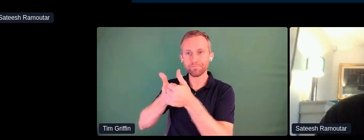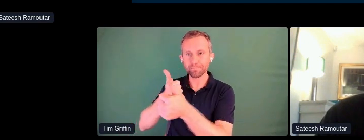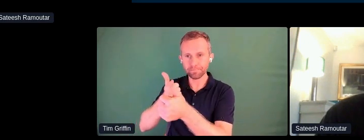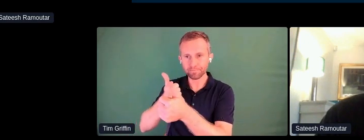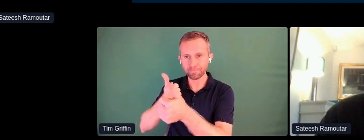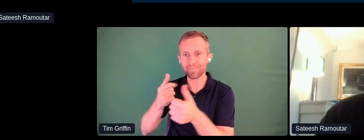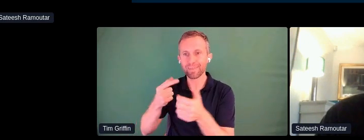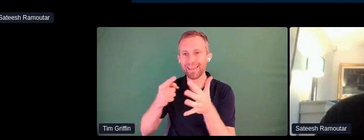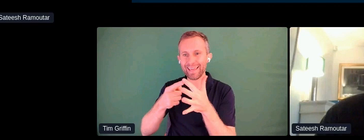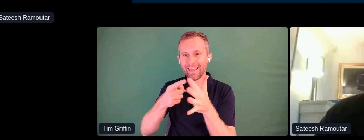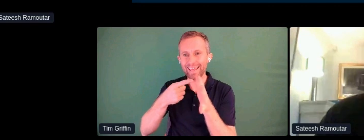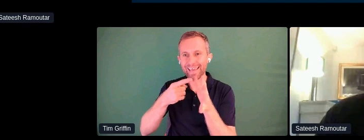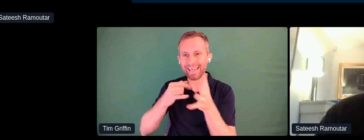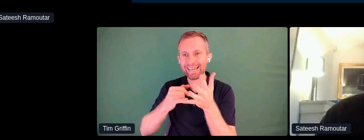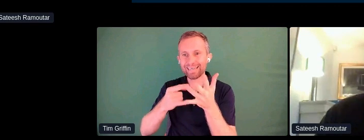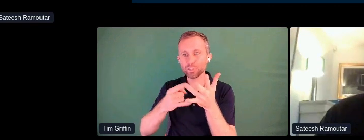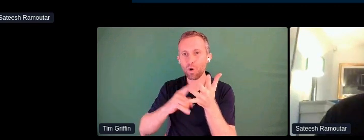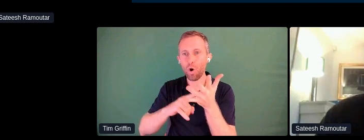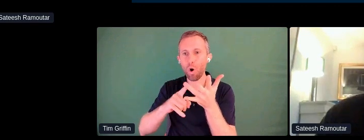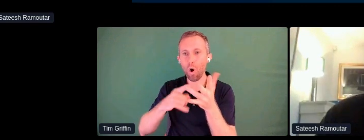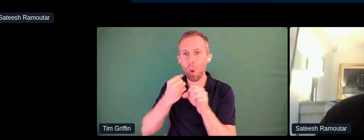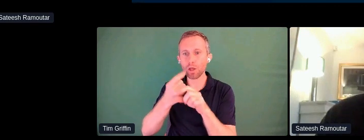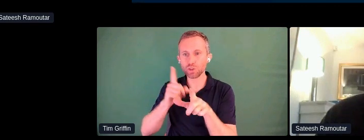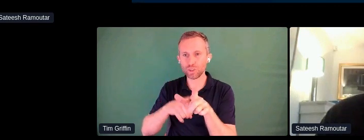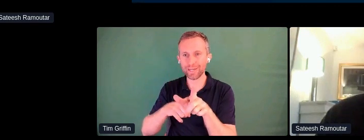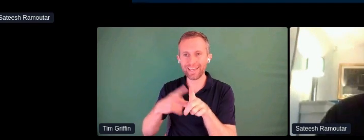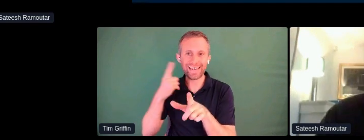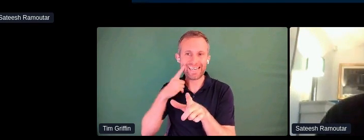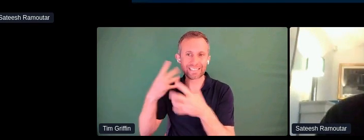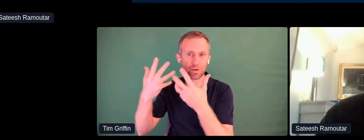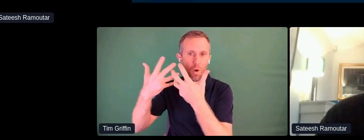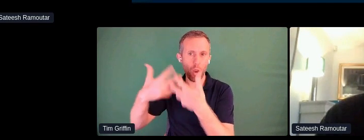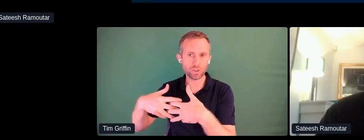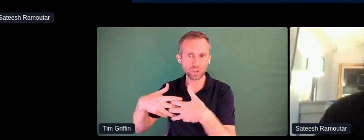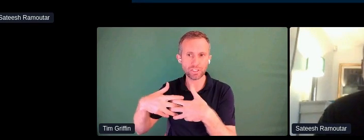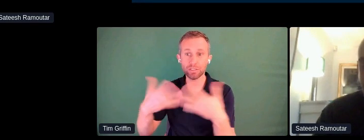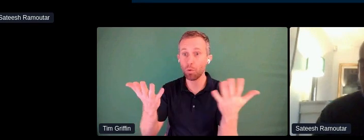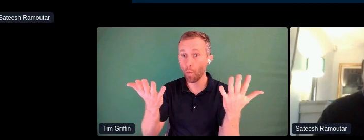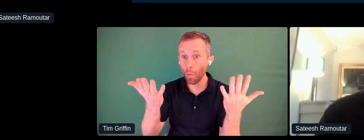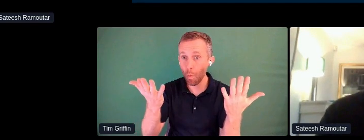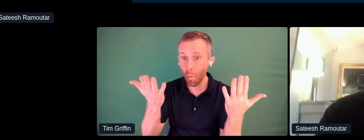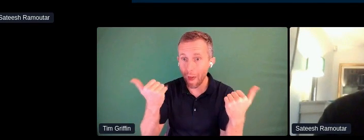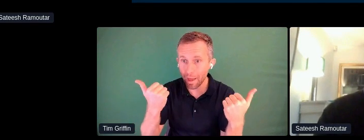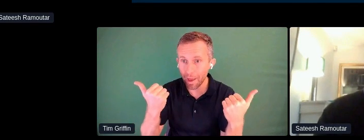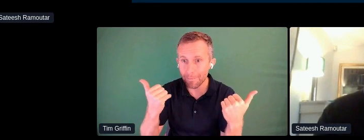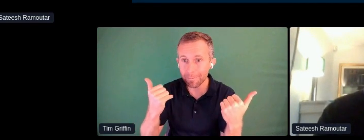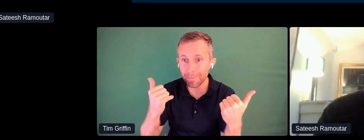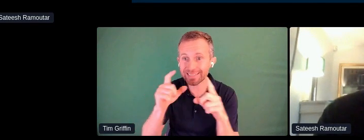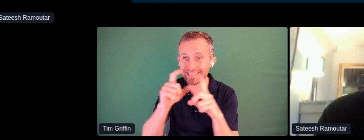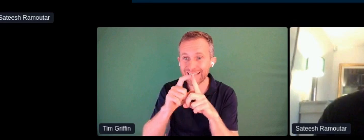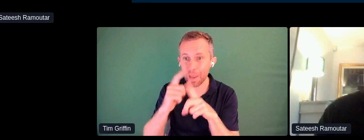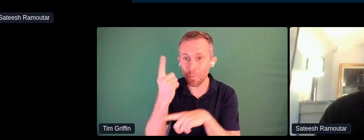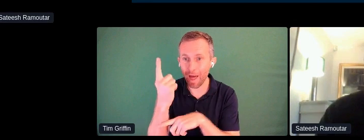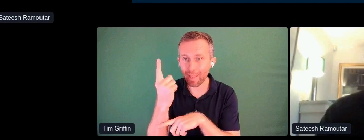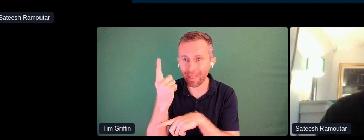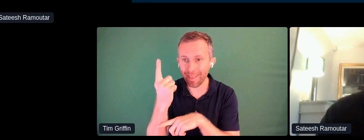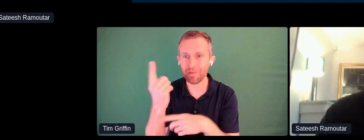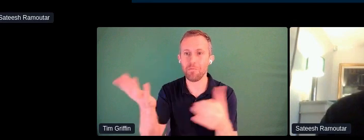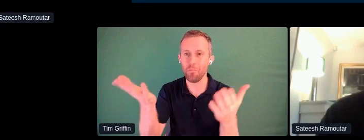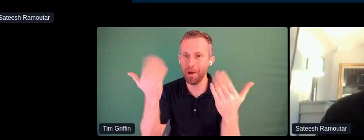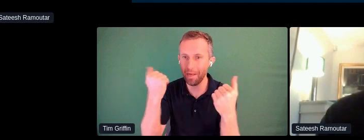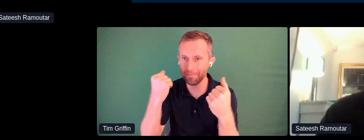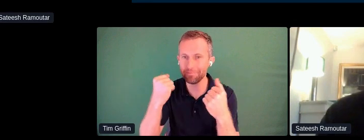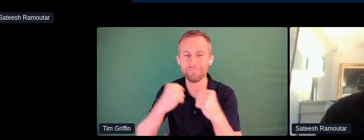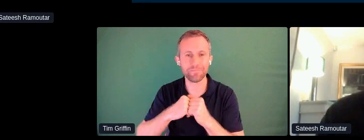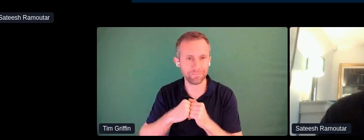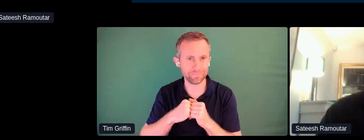call and thank you for joining this Lunch and Learn session today at TechShare Pro on the first day. Just before we begin, I'd just